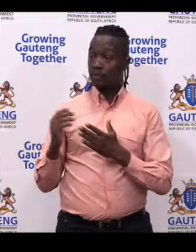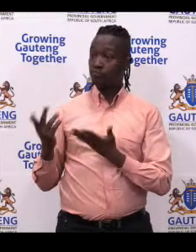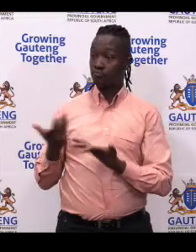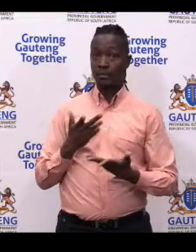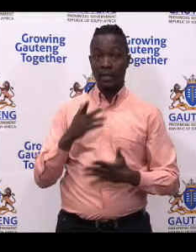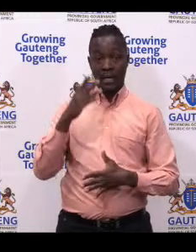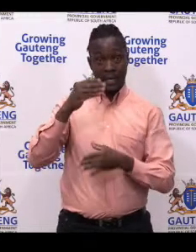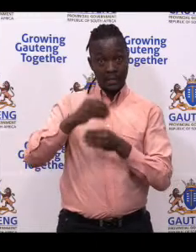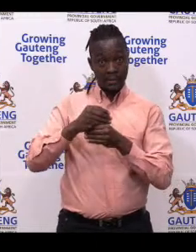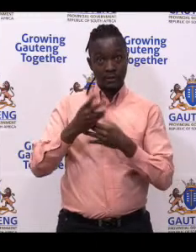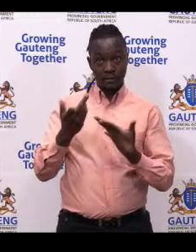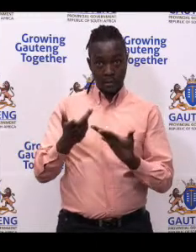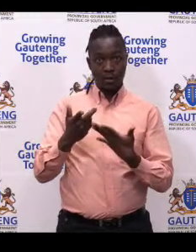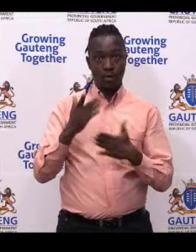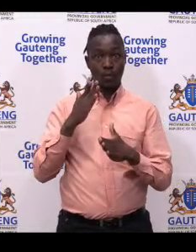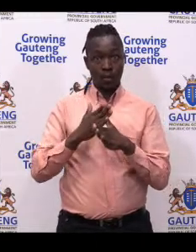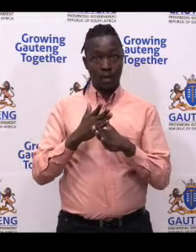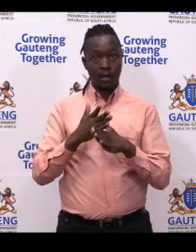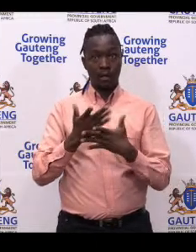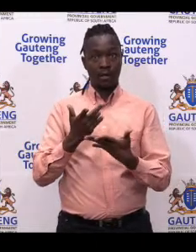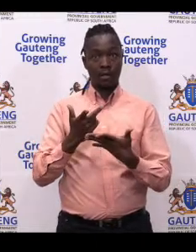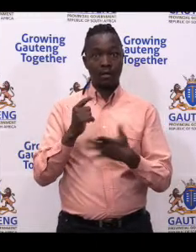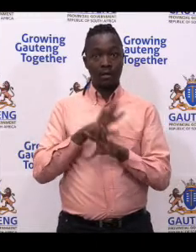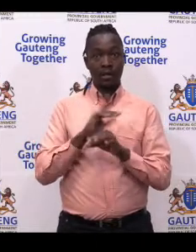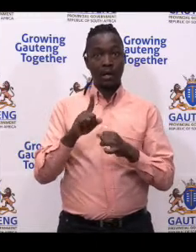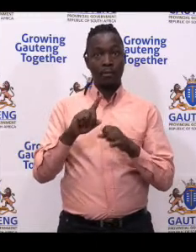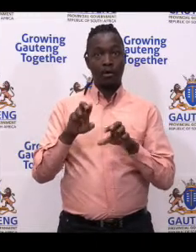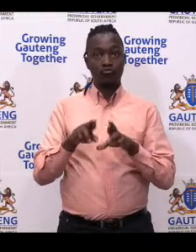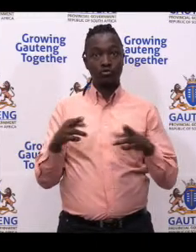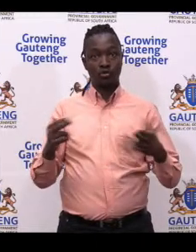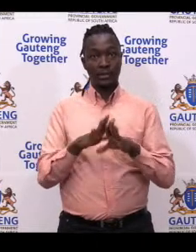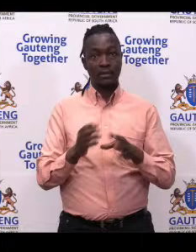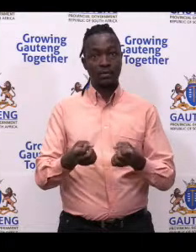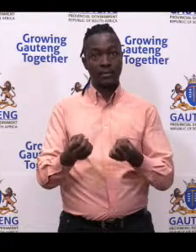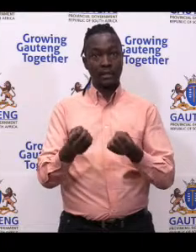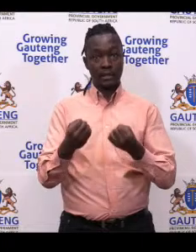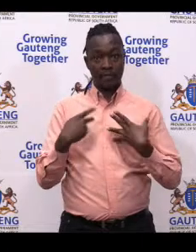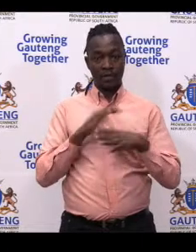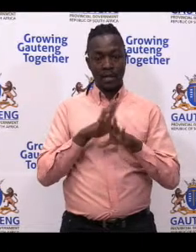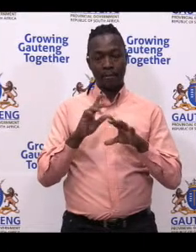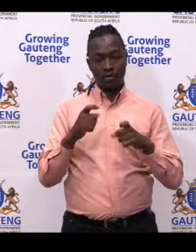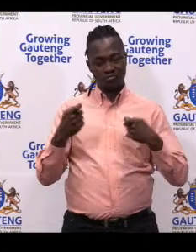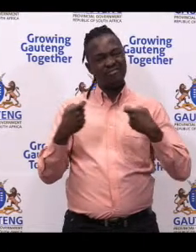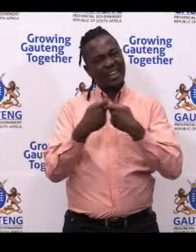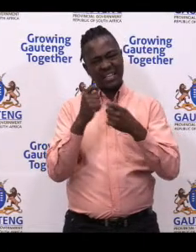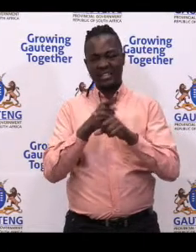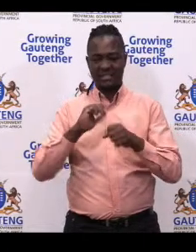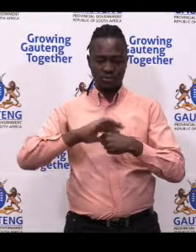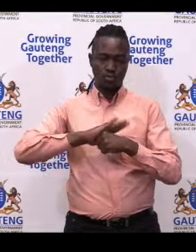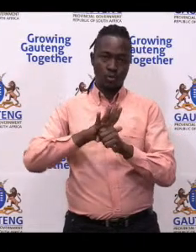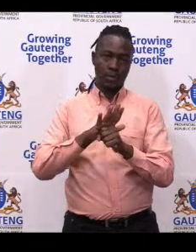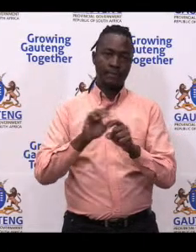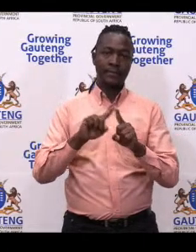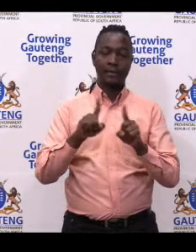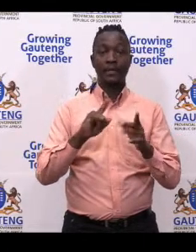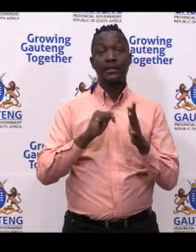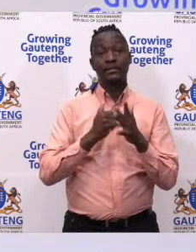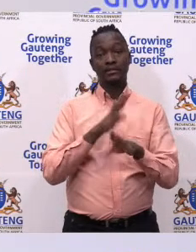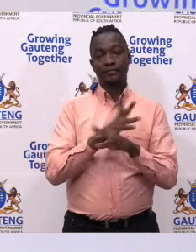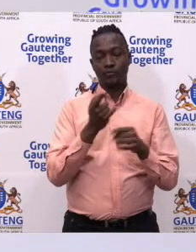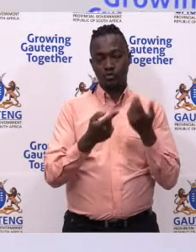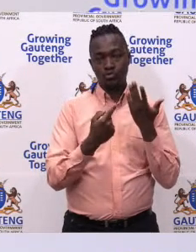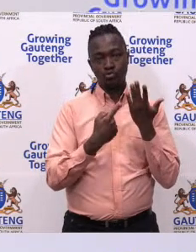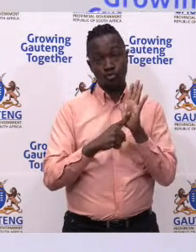in terms of resources that have been allocated to the fight against the pandemic. But this is just an indication